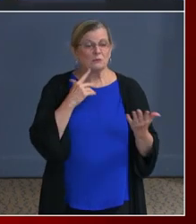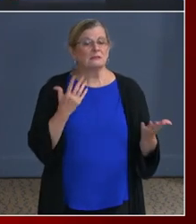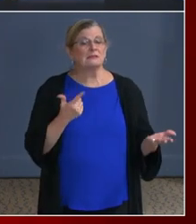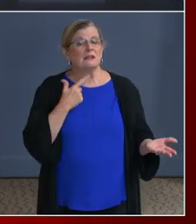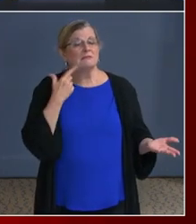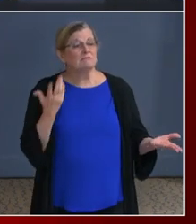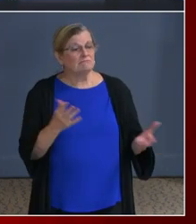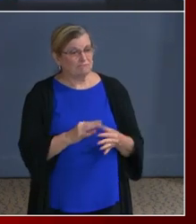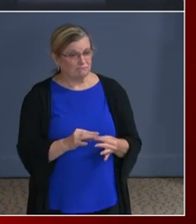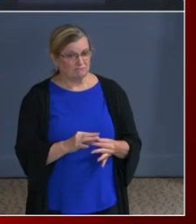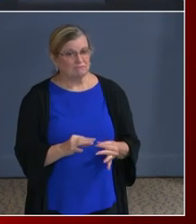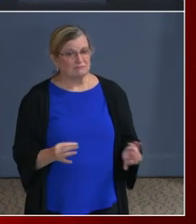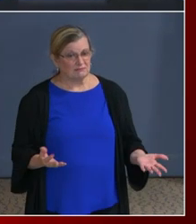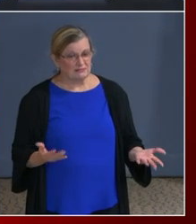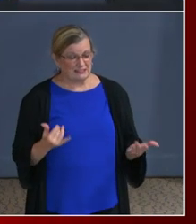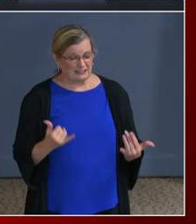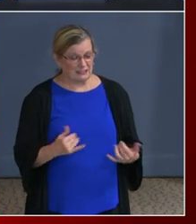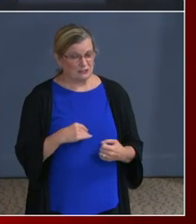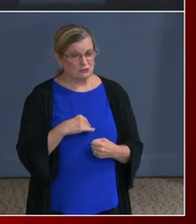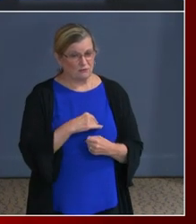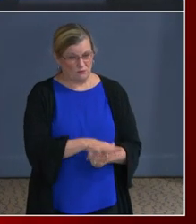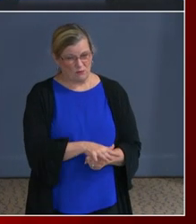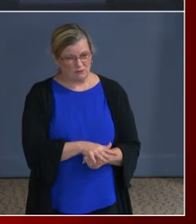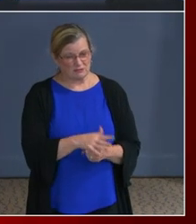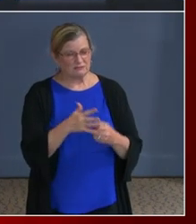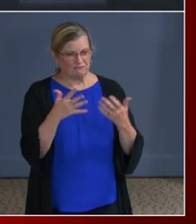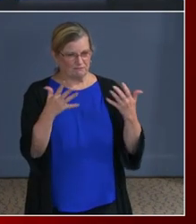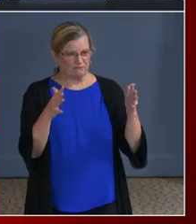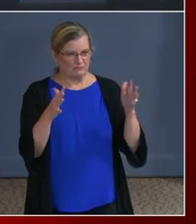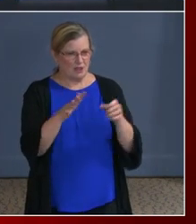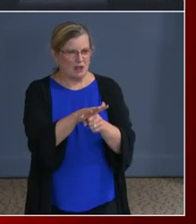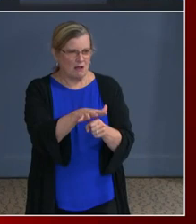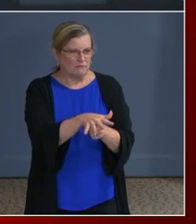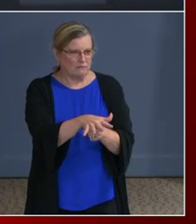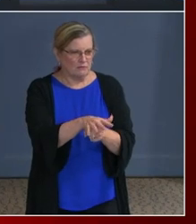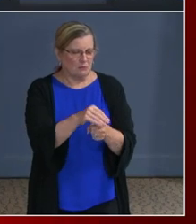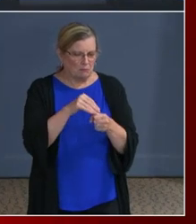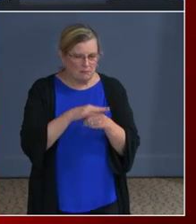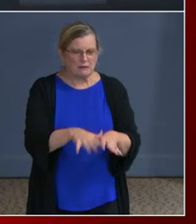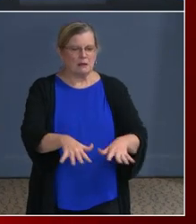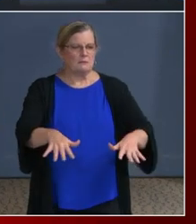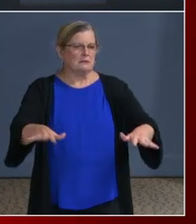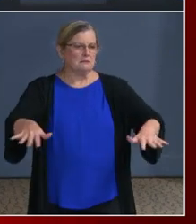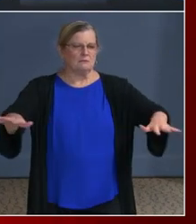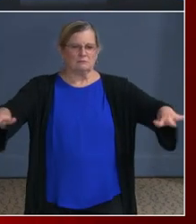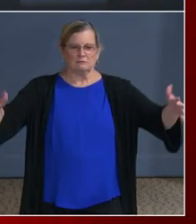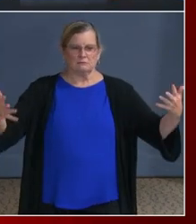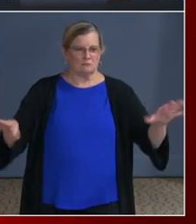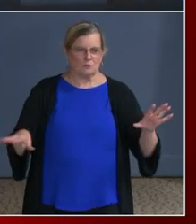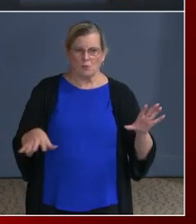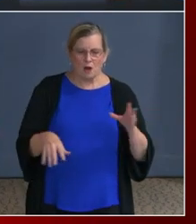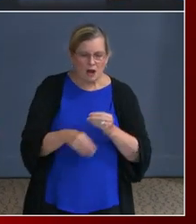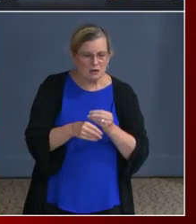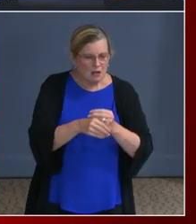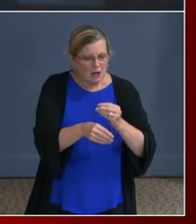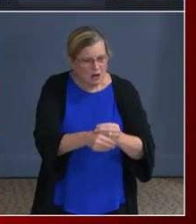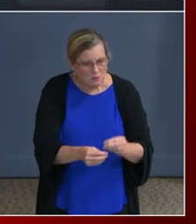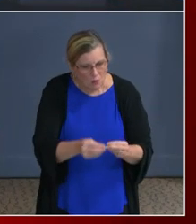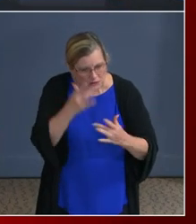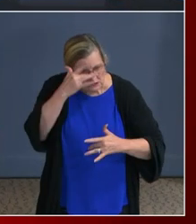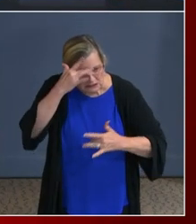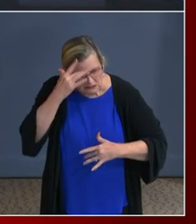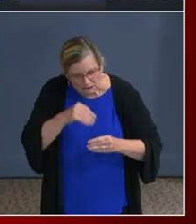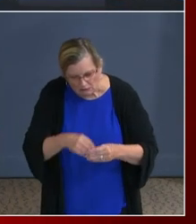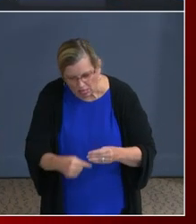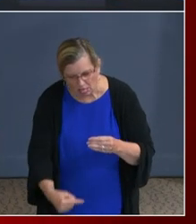make sure that you're getting your vaccinations. If you have children, make sure your vaccinations are up to